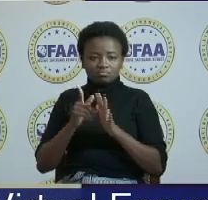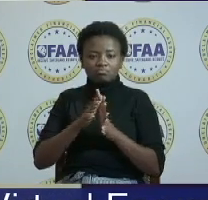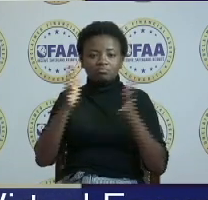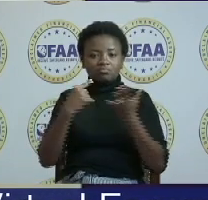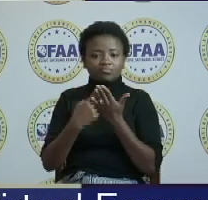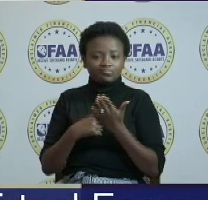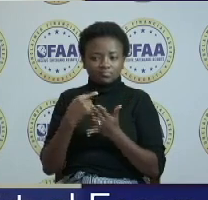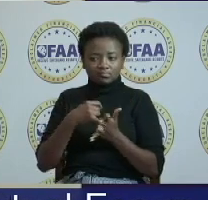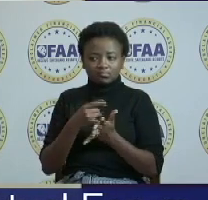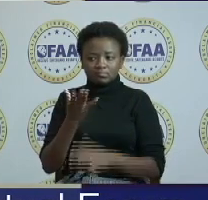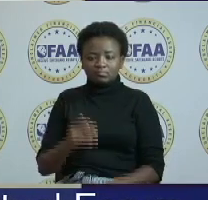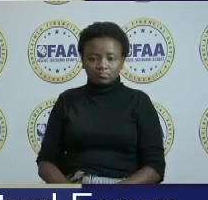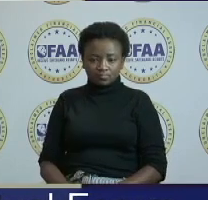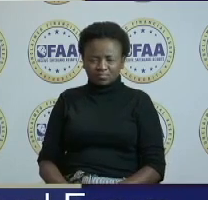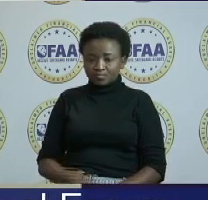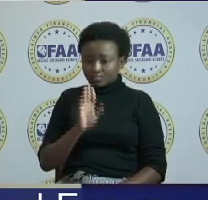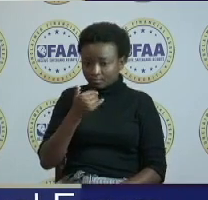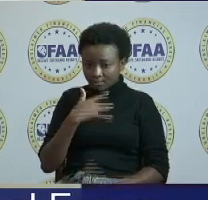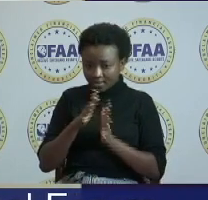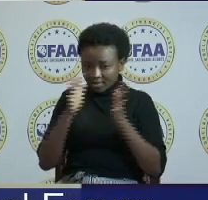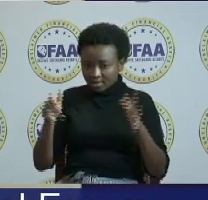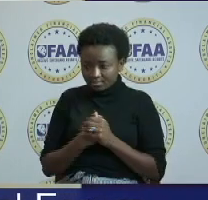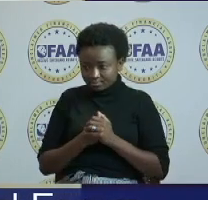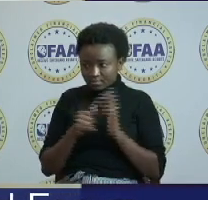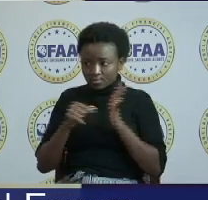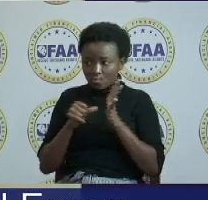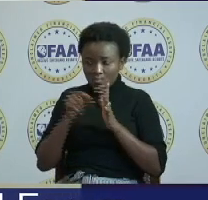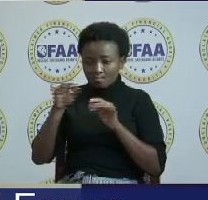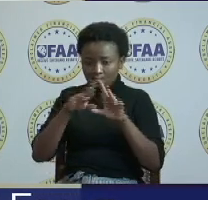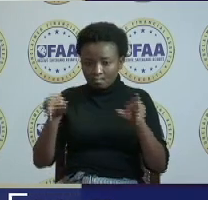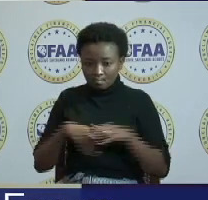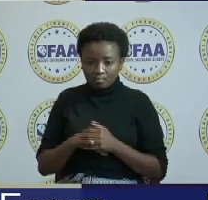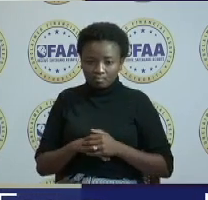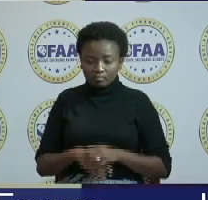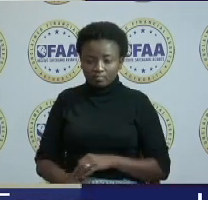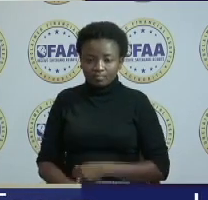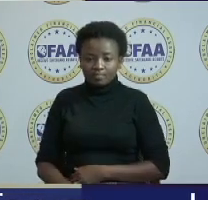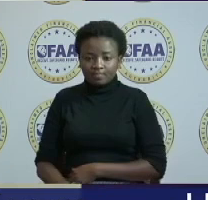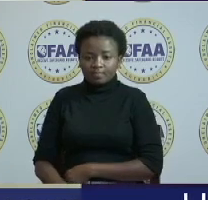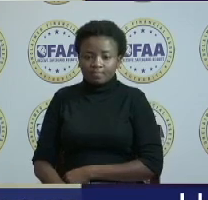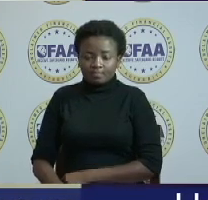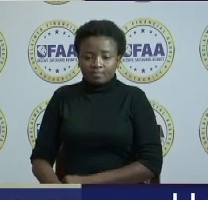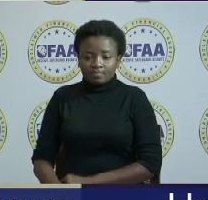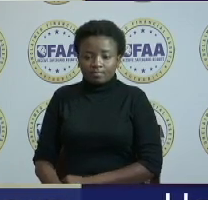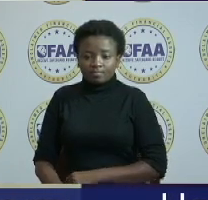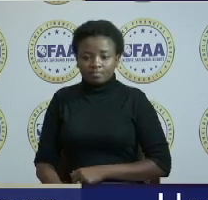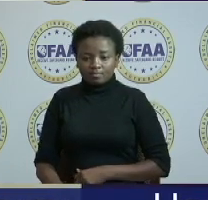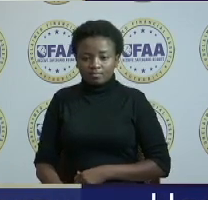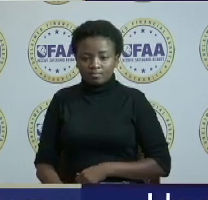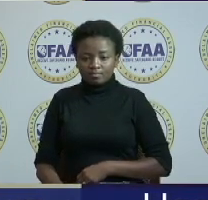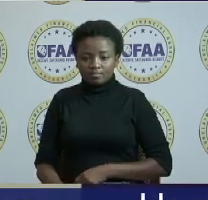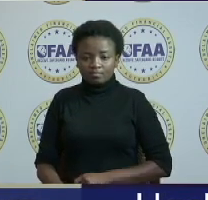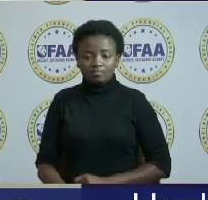conversation. There is an elephant in the room, and I think that statement was used earlier on in today's conversation, and that